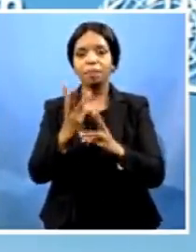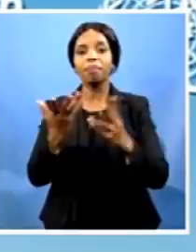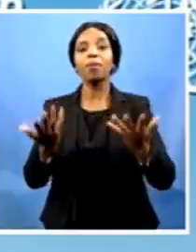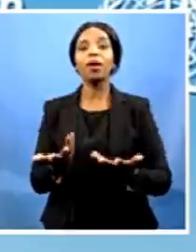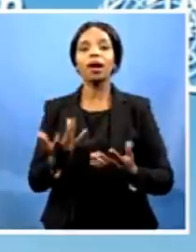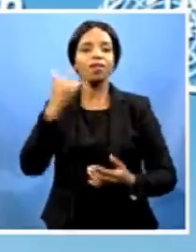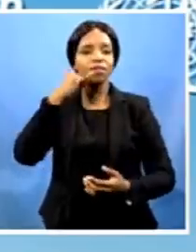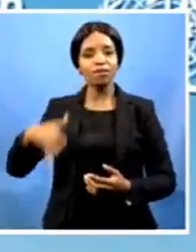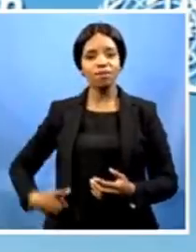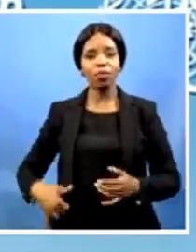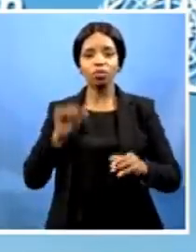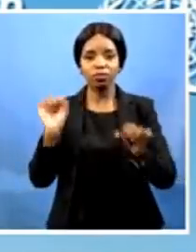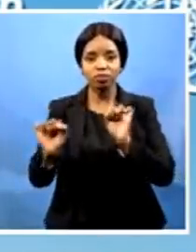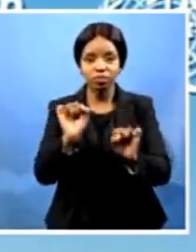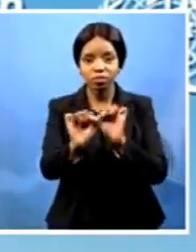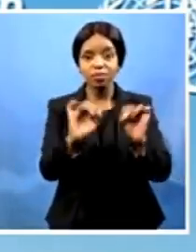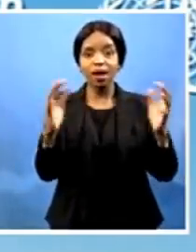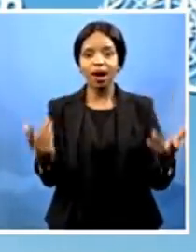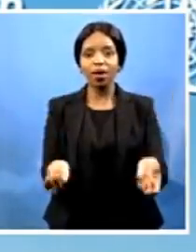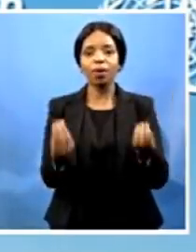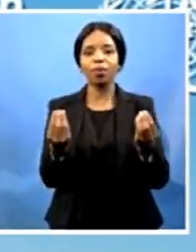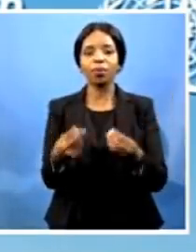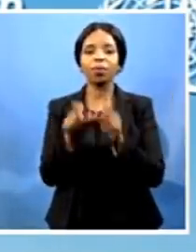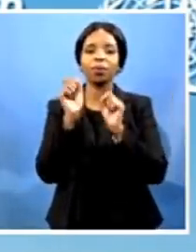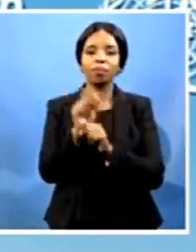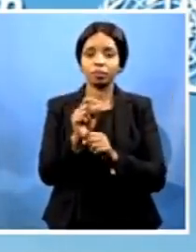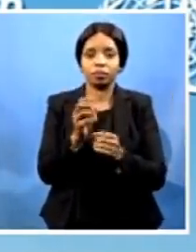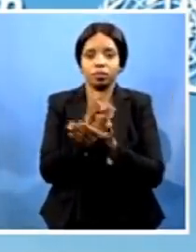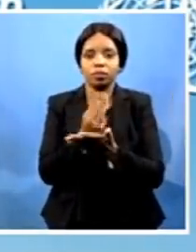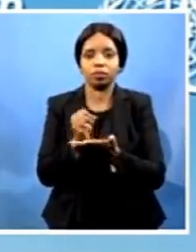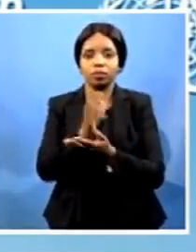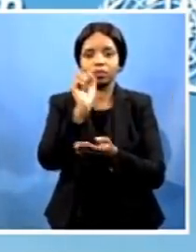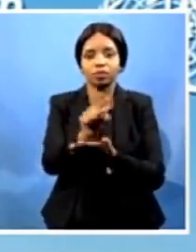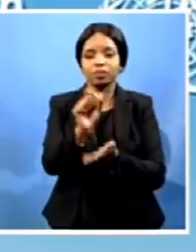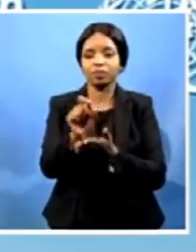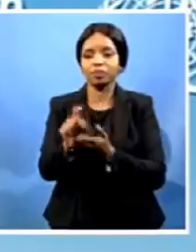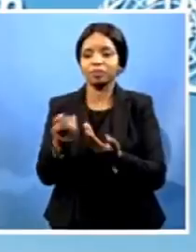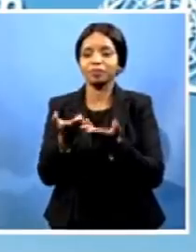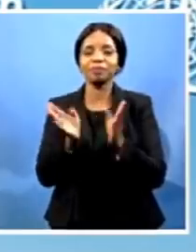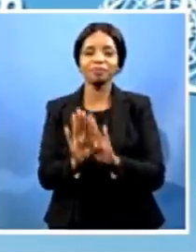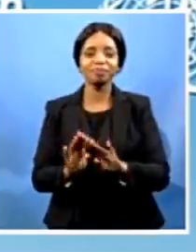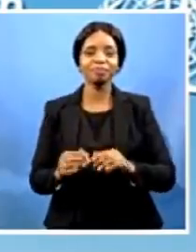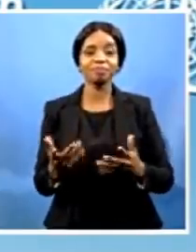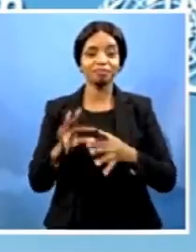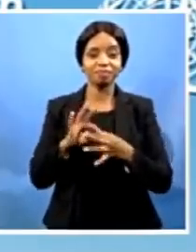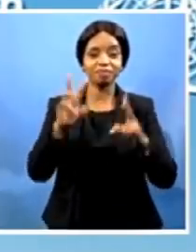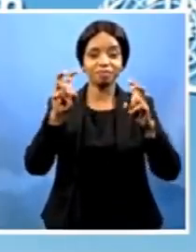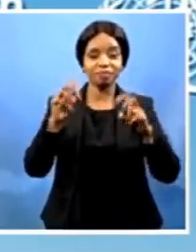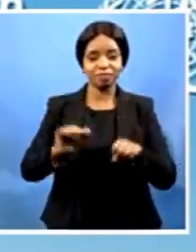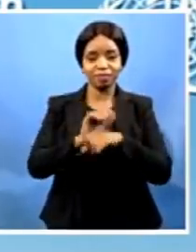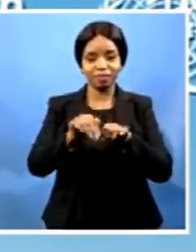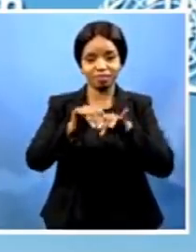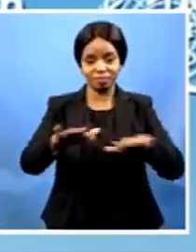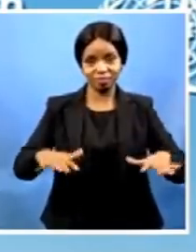messages about COVID-19. This will help reach half of the world's population that doesn't have